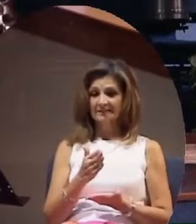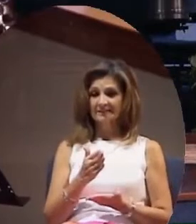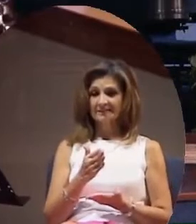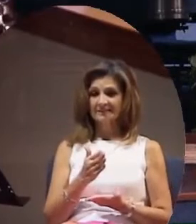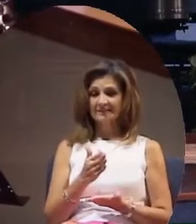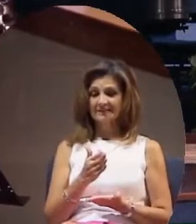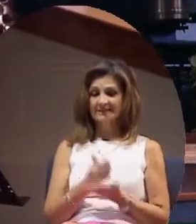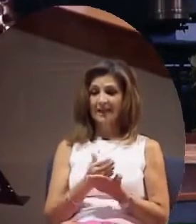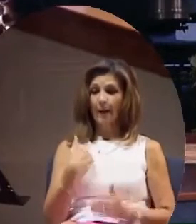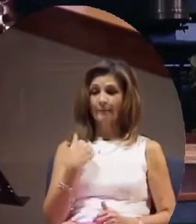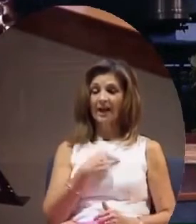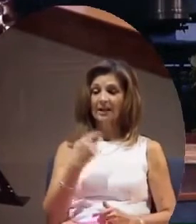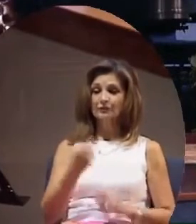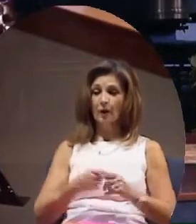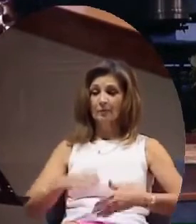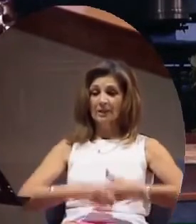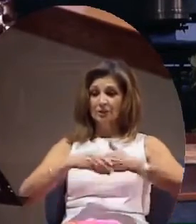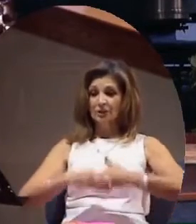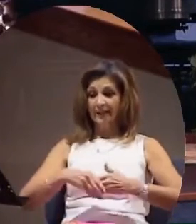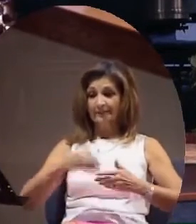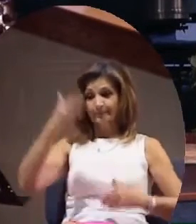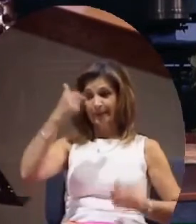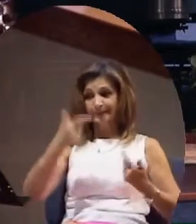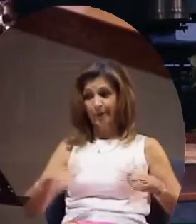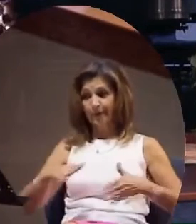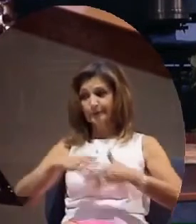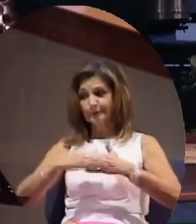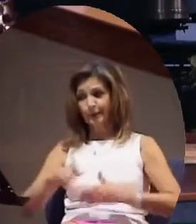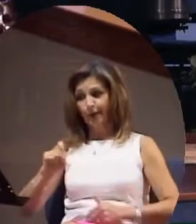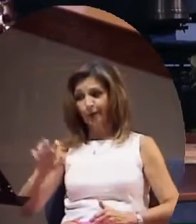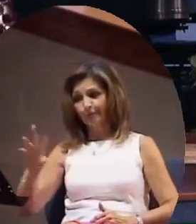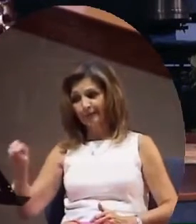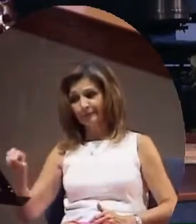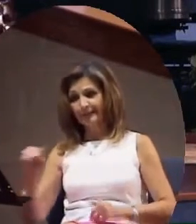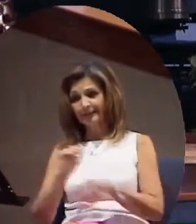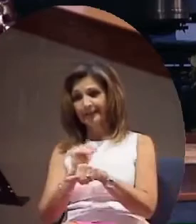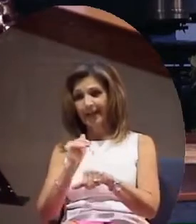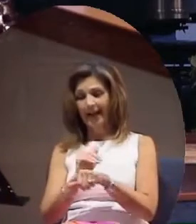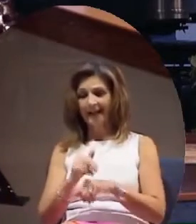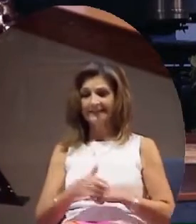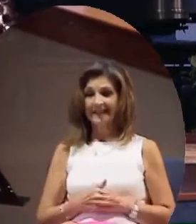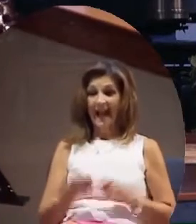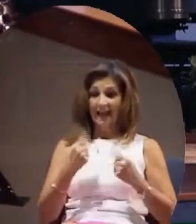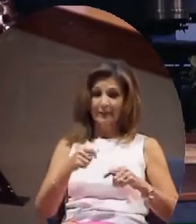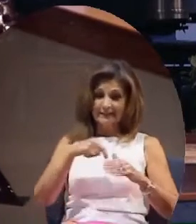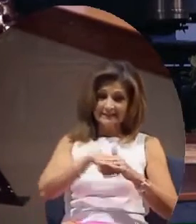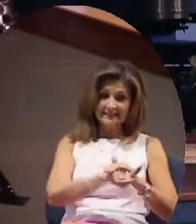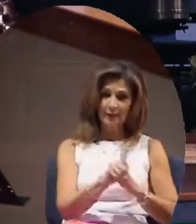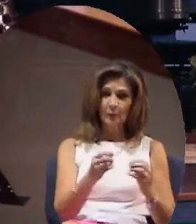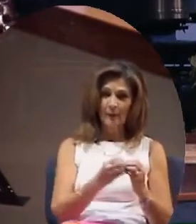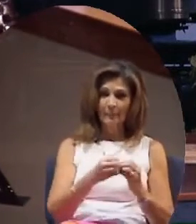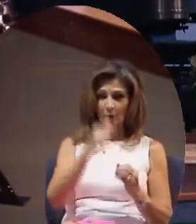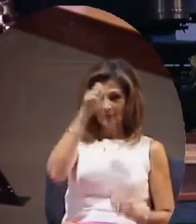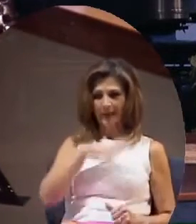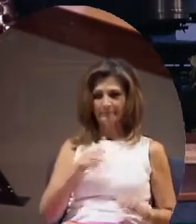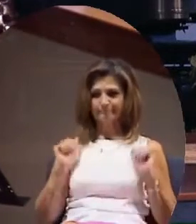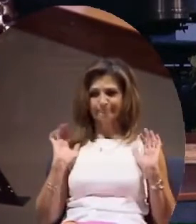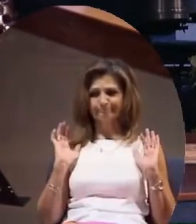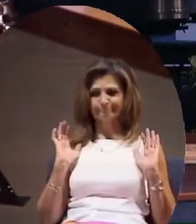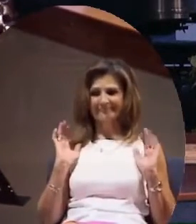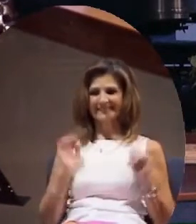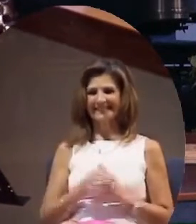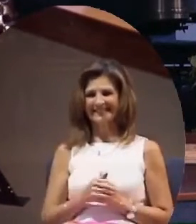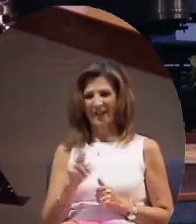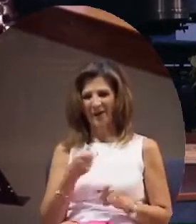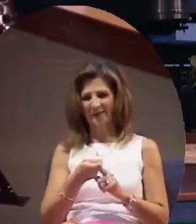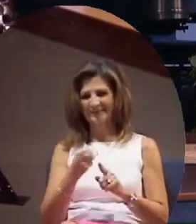shook 150 tonight. Amen. I tried to sneak one more in back there and the fellow wouldn't do it. No,